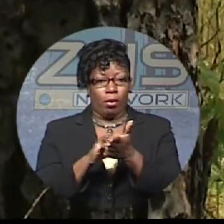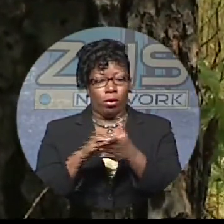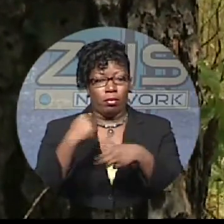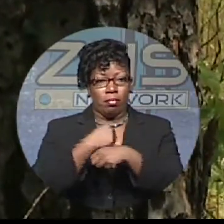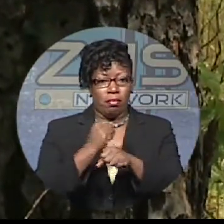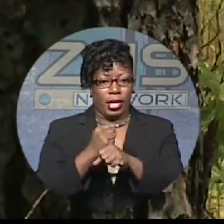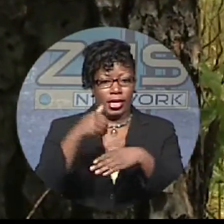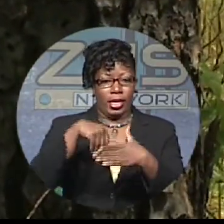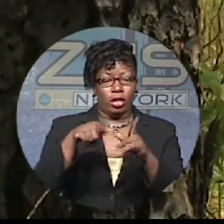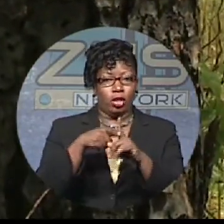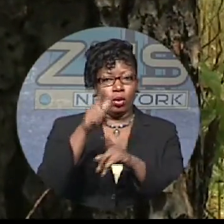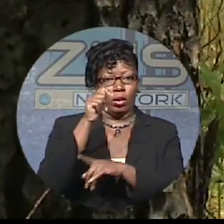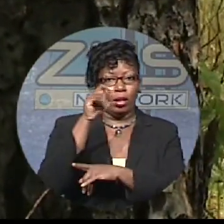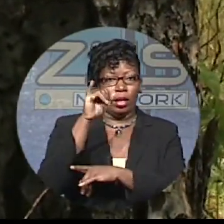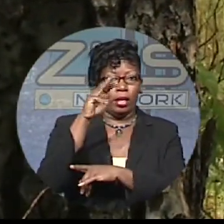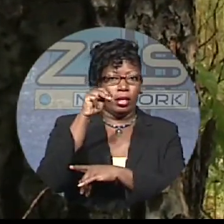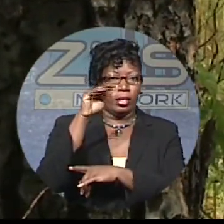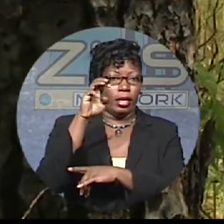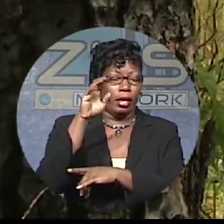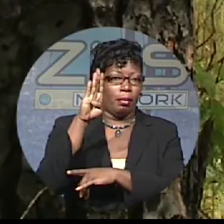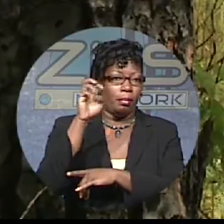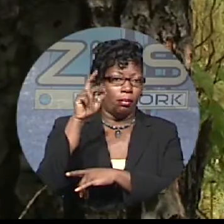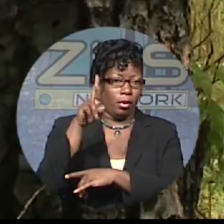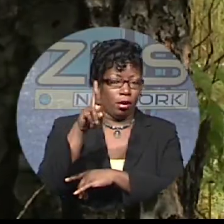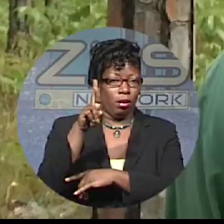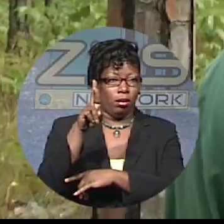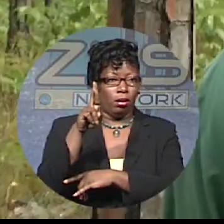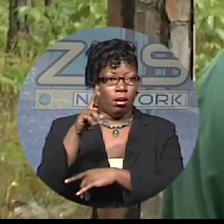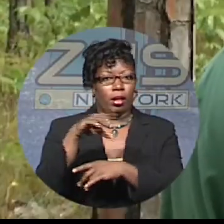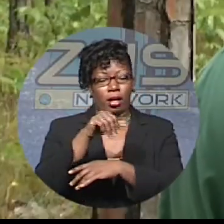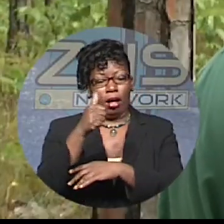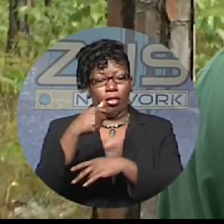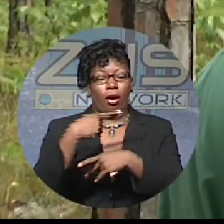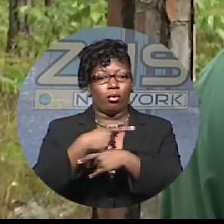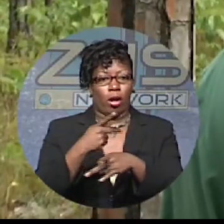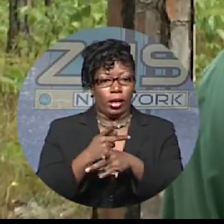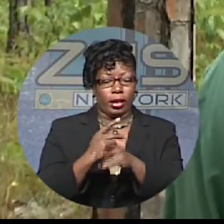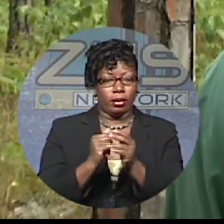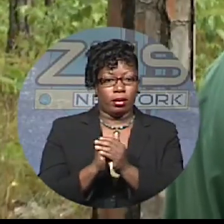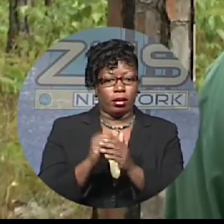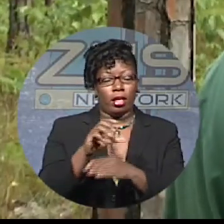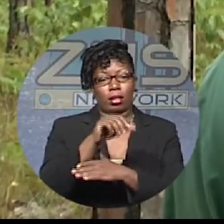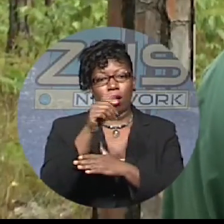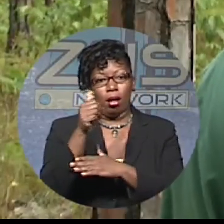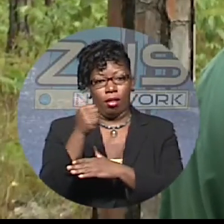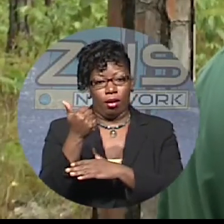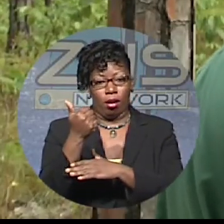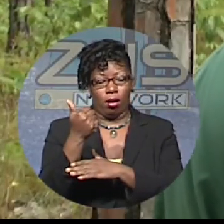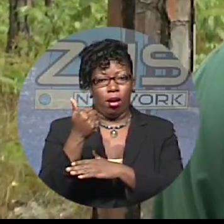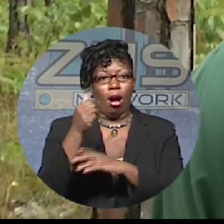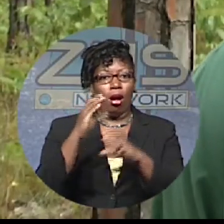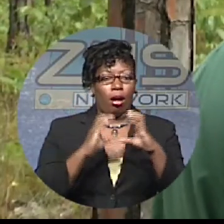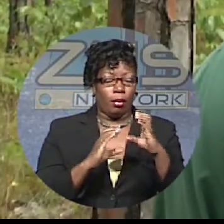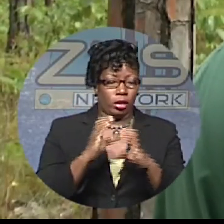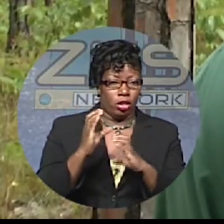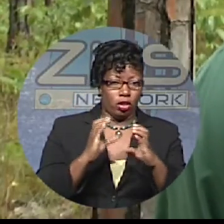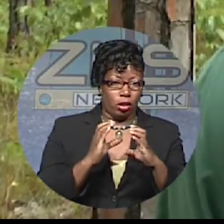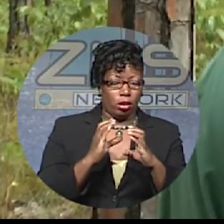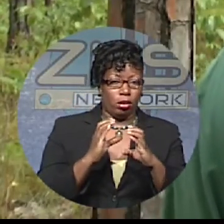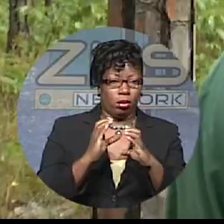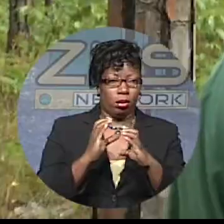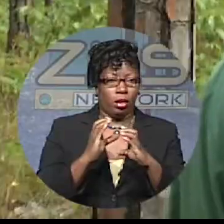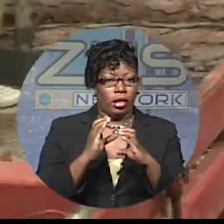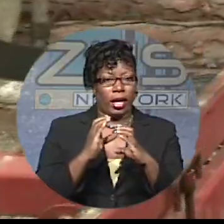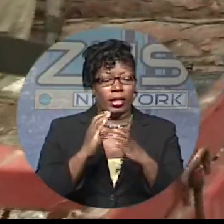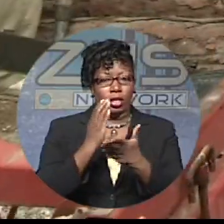made into timber or for high-end products. There's a lot of competition within the trees, and this prevents them